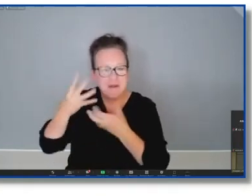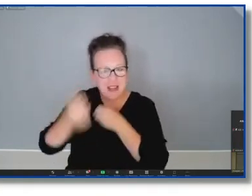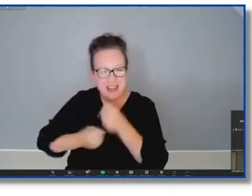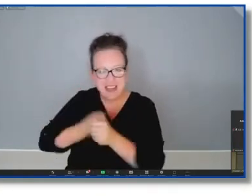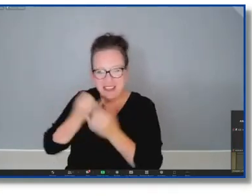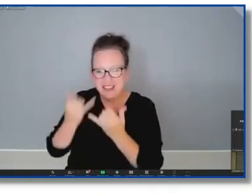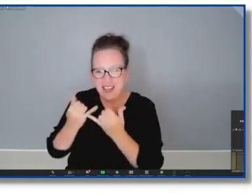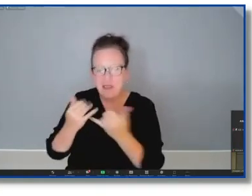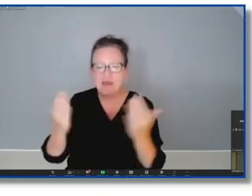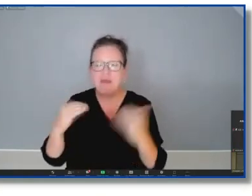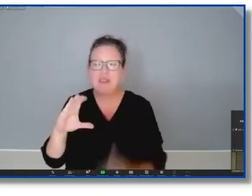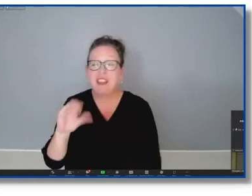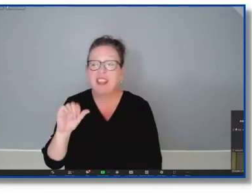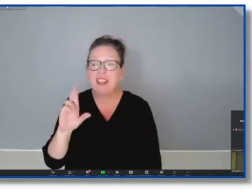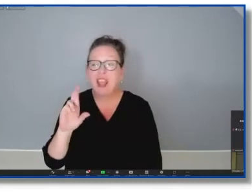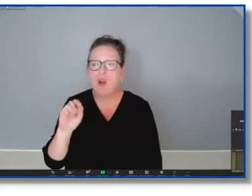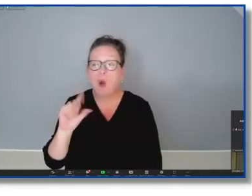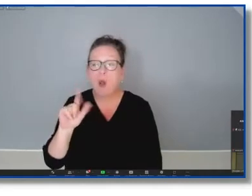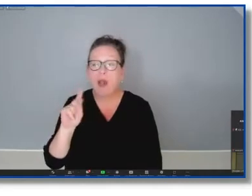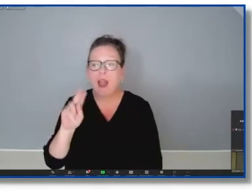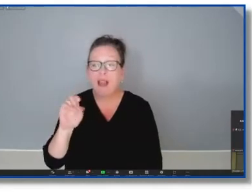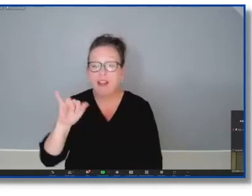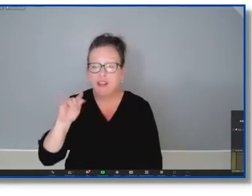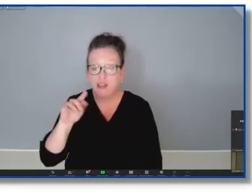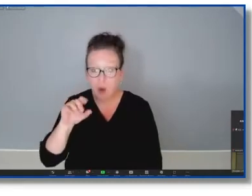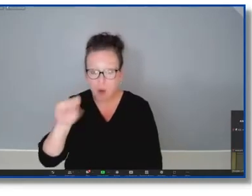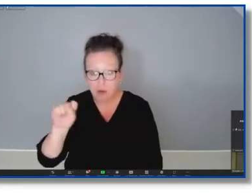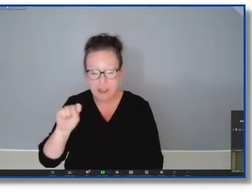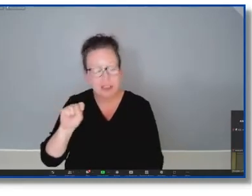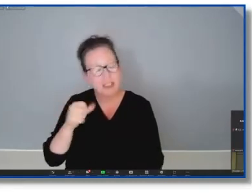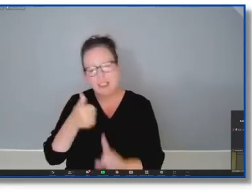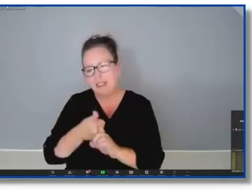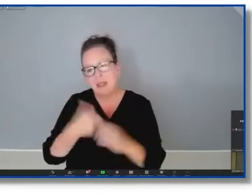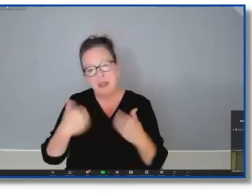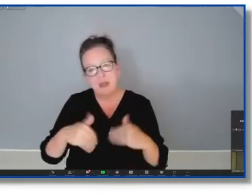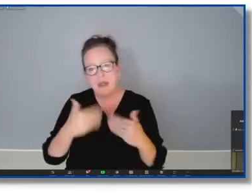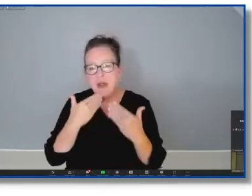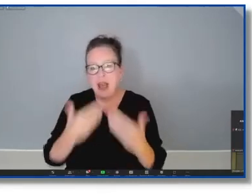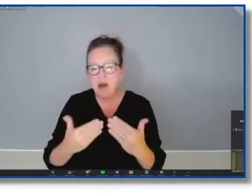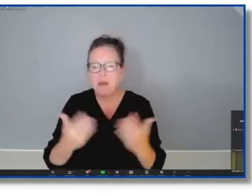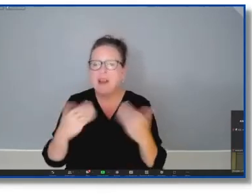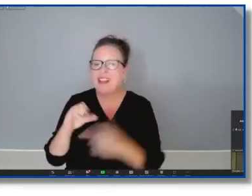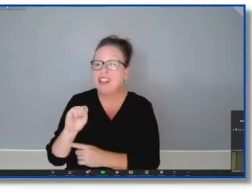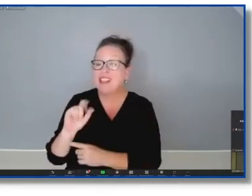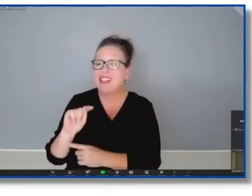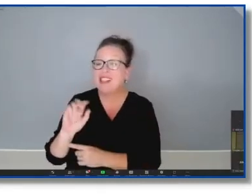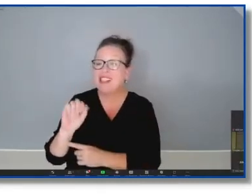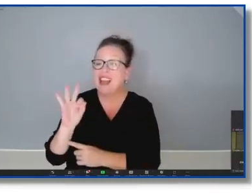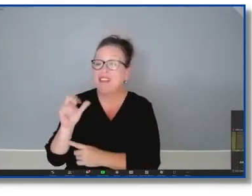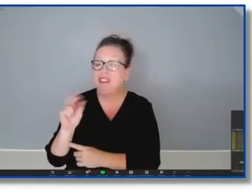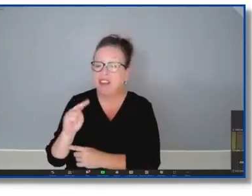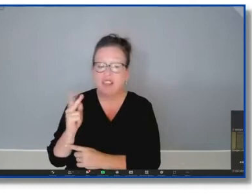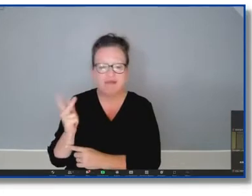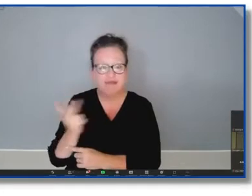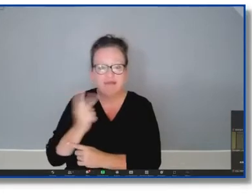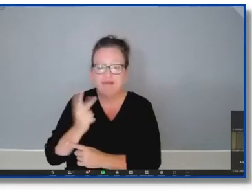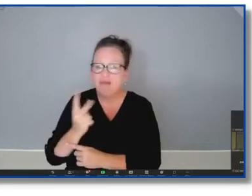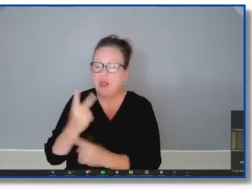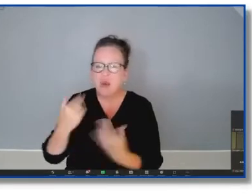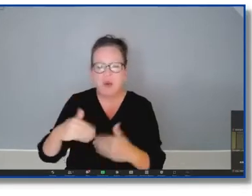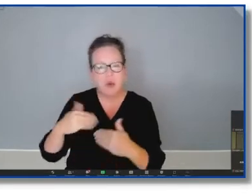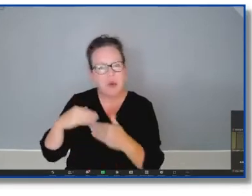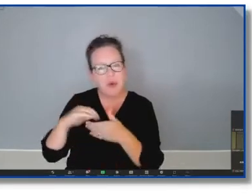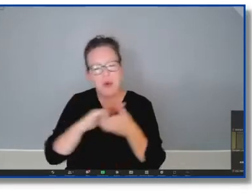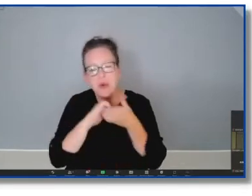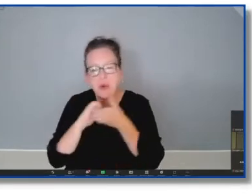Jones, similarly an interlocutor, and also together with Stefan, a collaborator and contributor to my